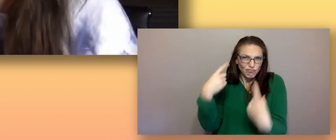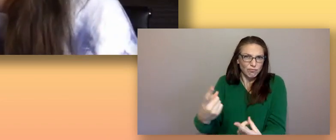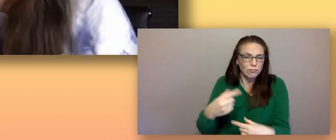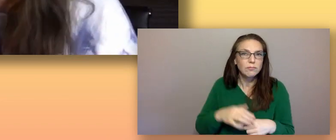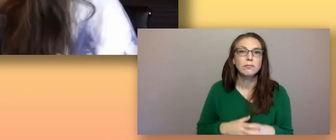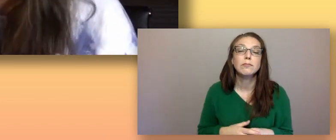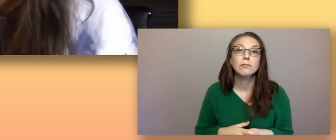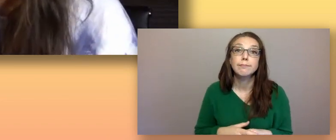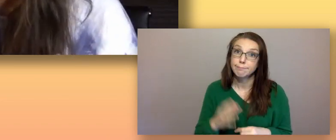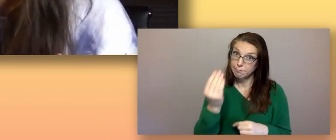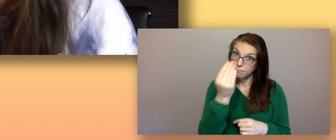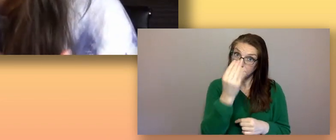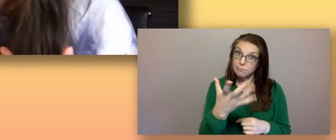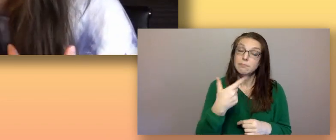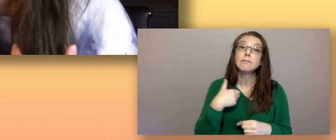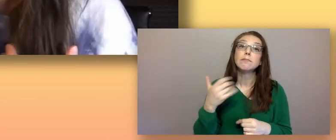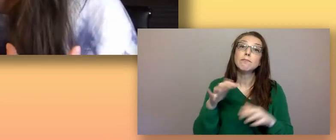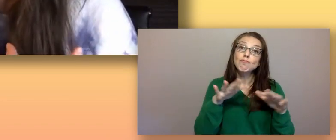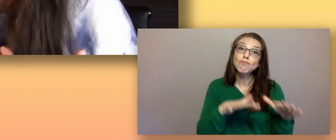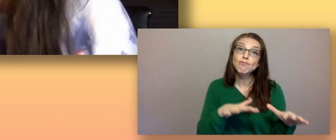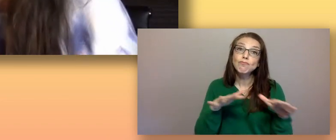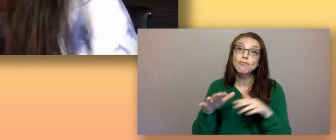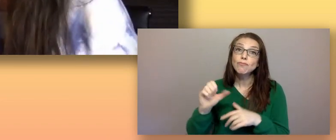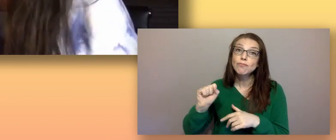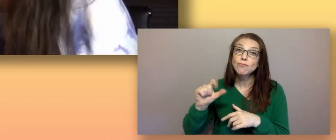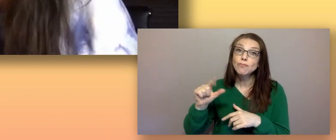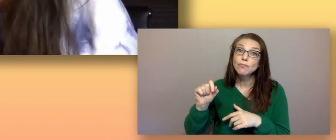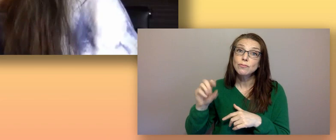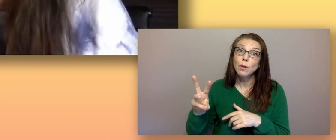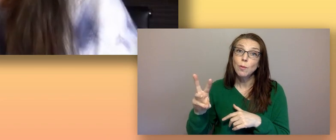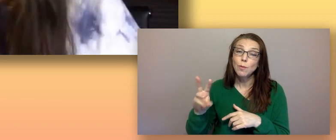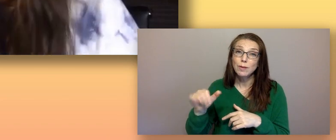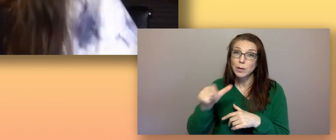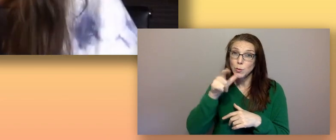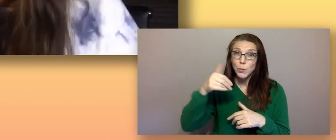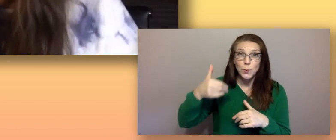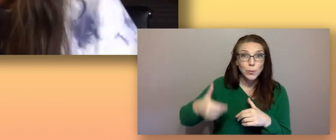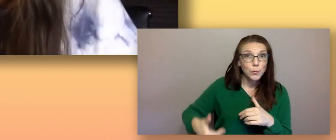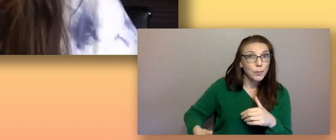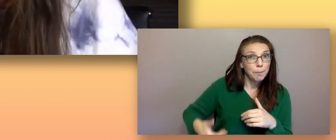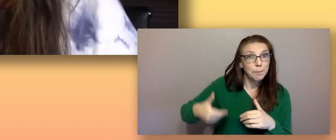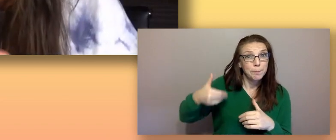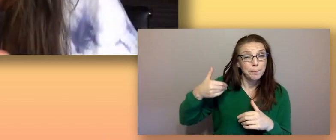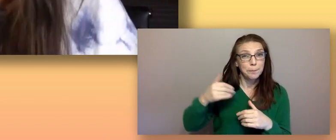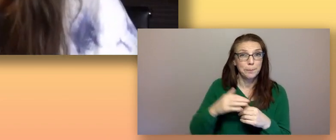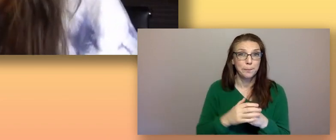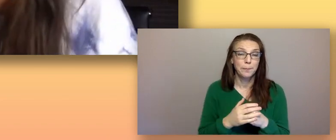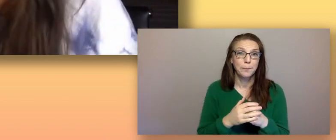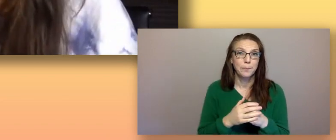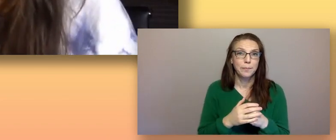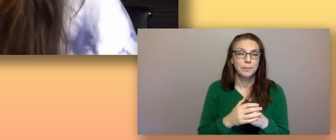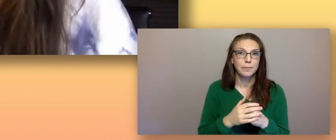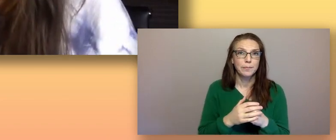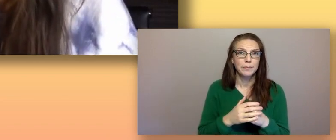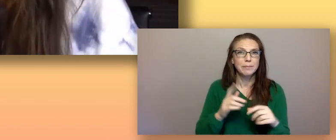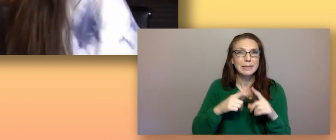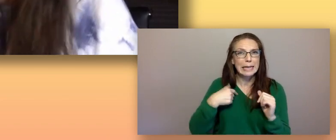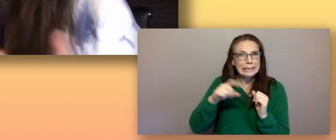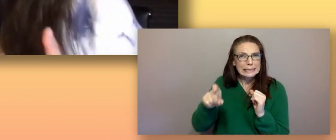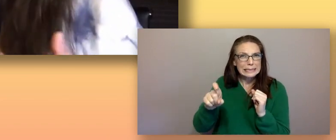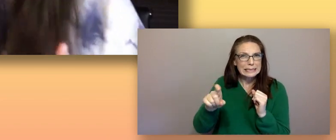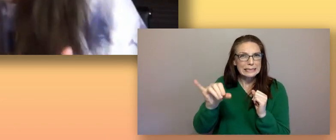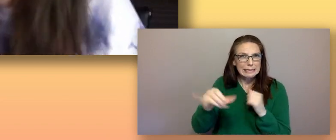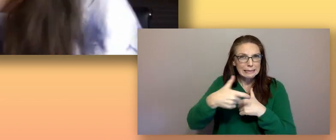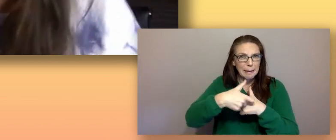wanted to take things slowly, mostly because that's just who I am and how I am, and I need that slowness.